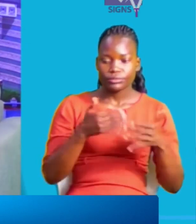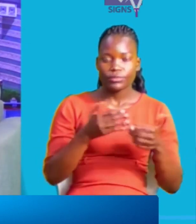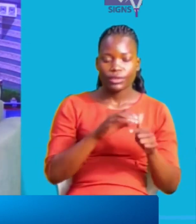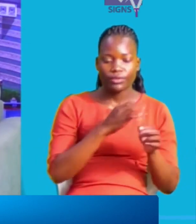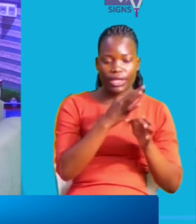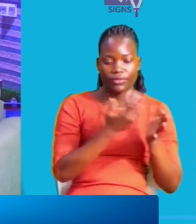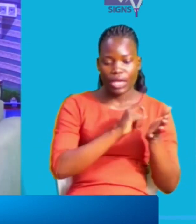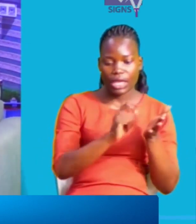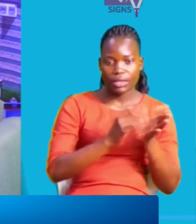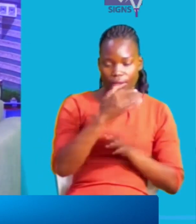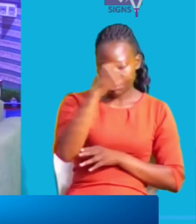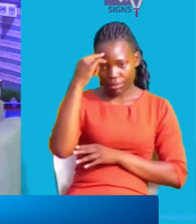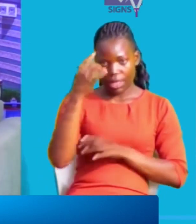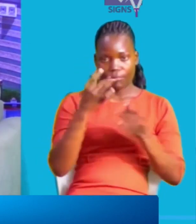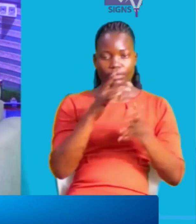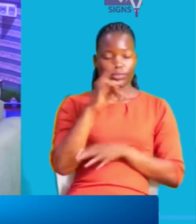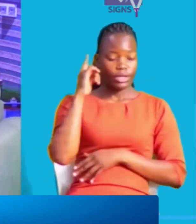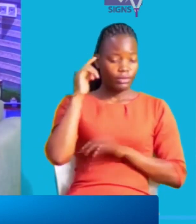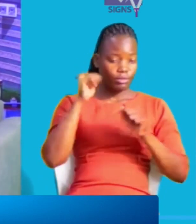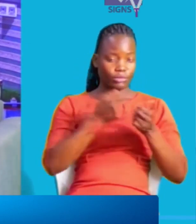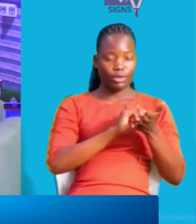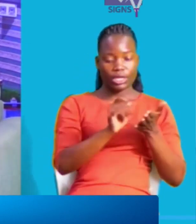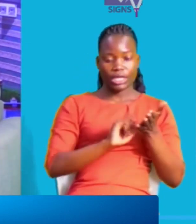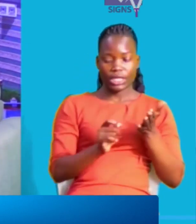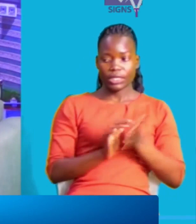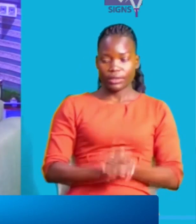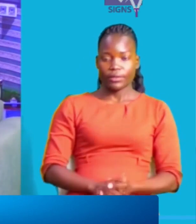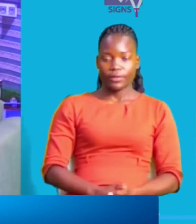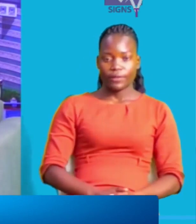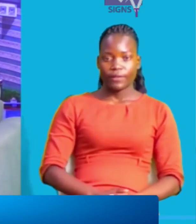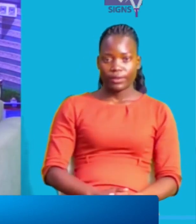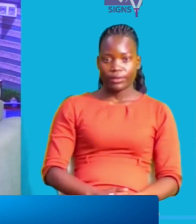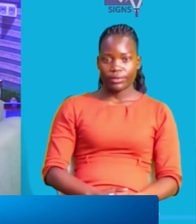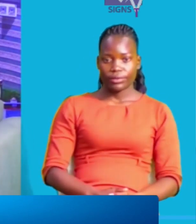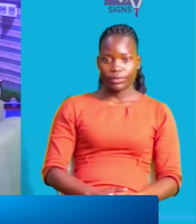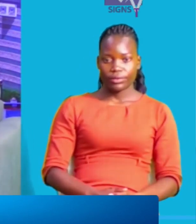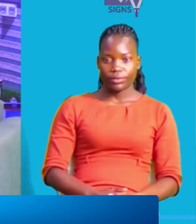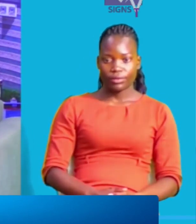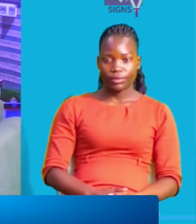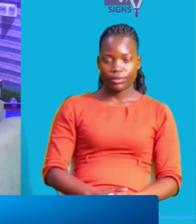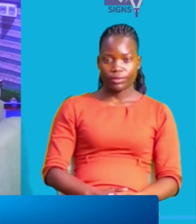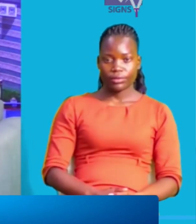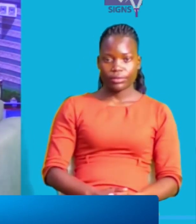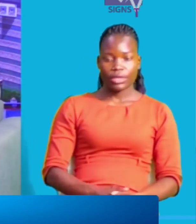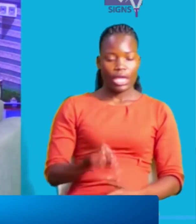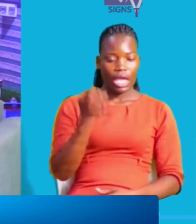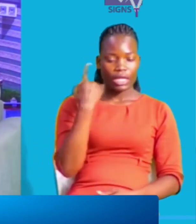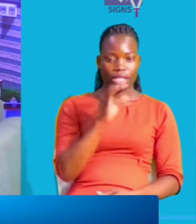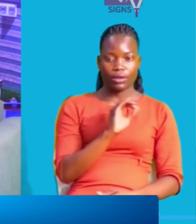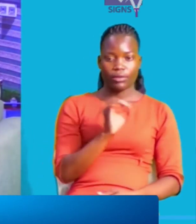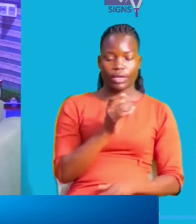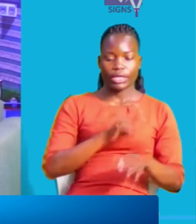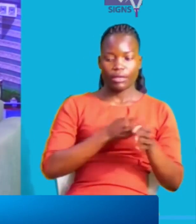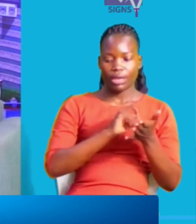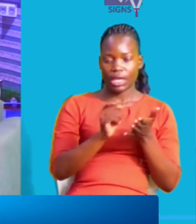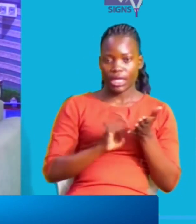kuandika tu, because most of the people wanaweza andika, atasema kwamba mimi sijui ile kitu inaendelea, akiandika